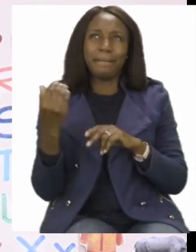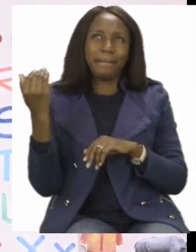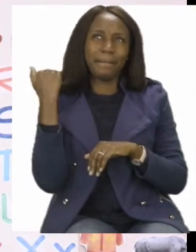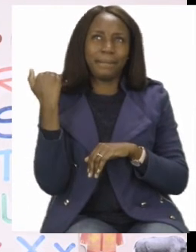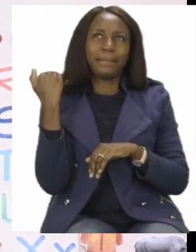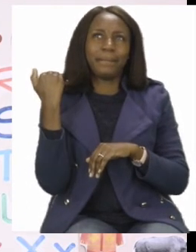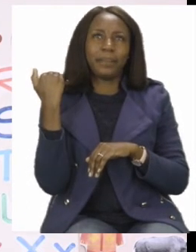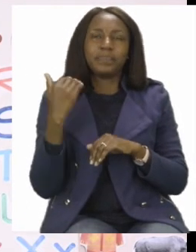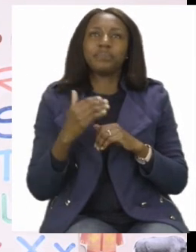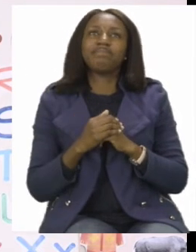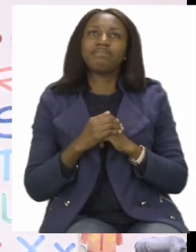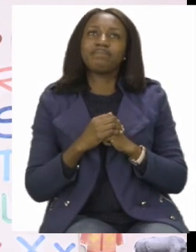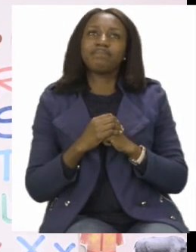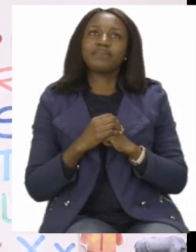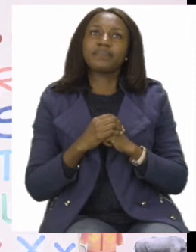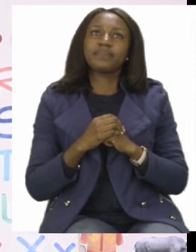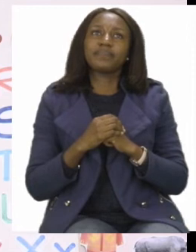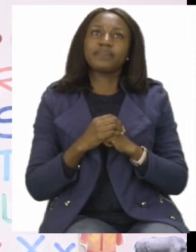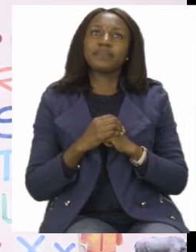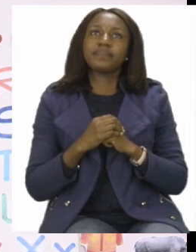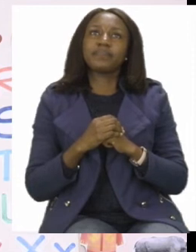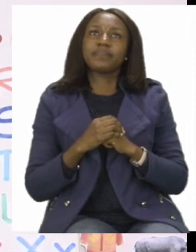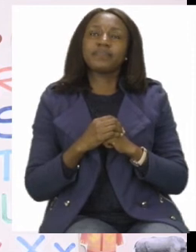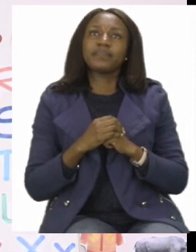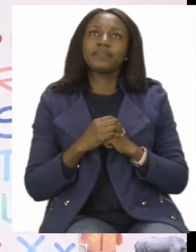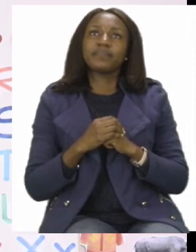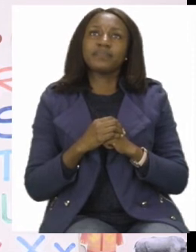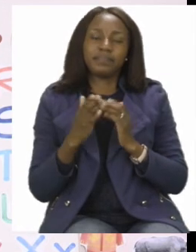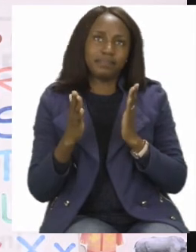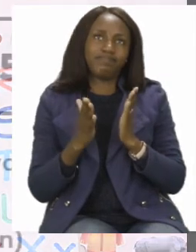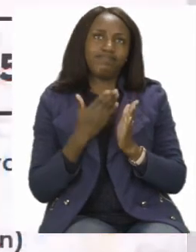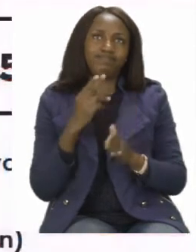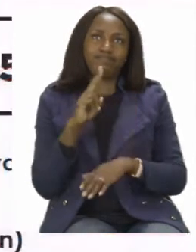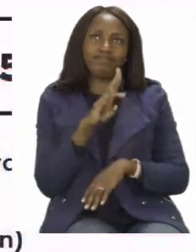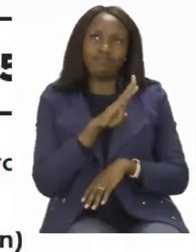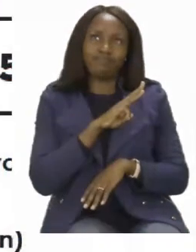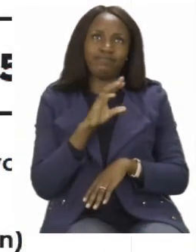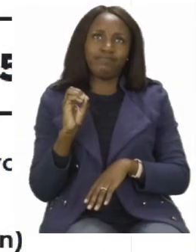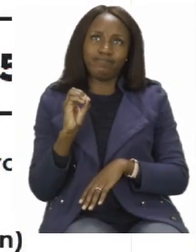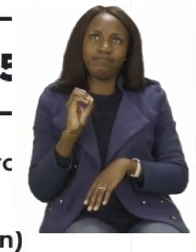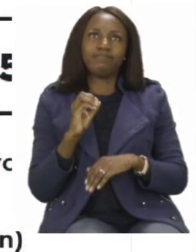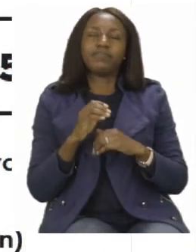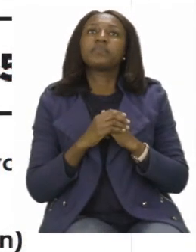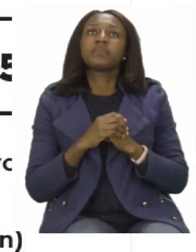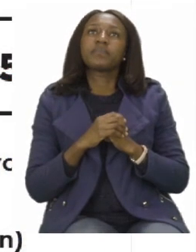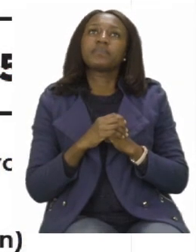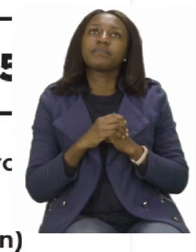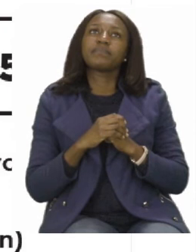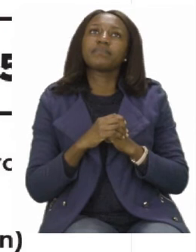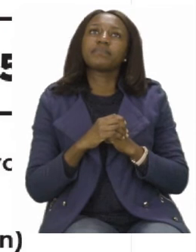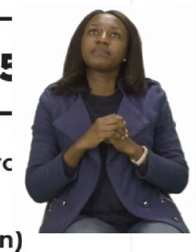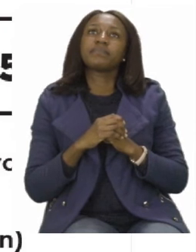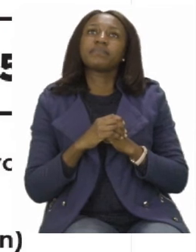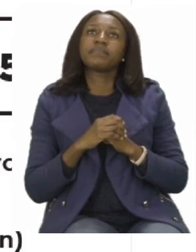past tense. Now, let's quickly go to page 30 in our booklets. Now,